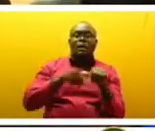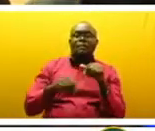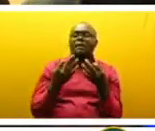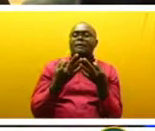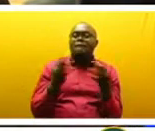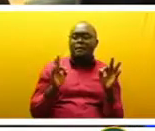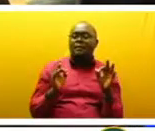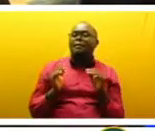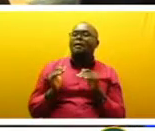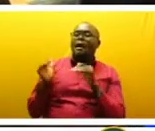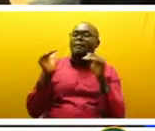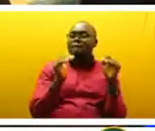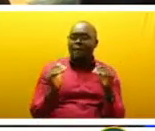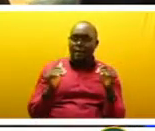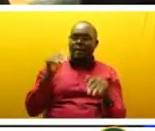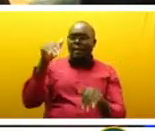election.